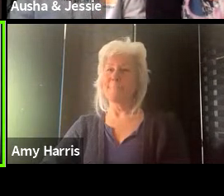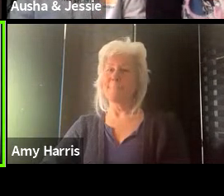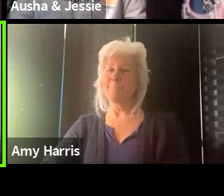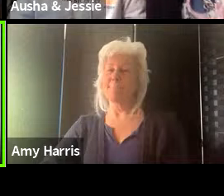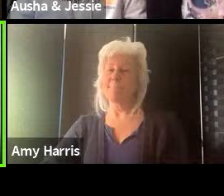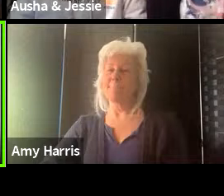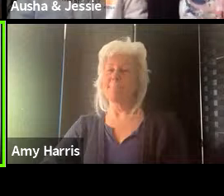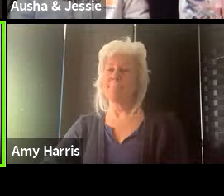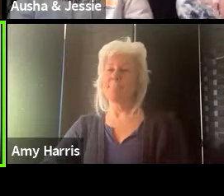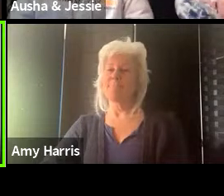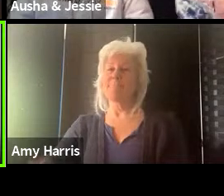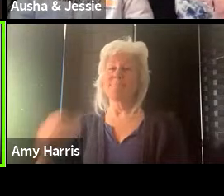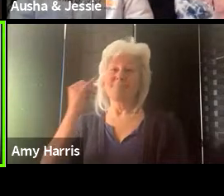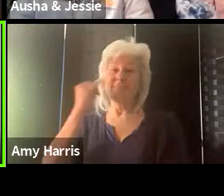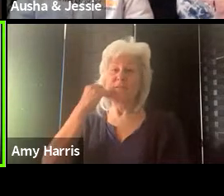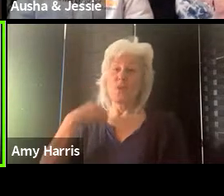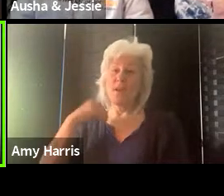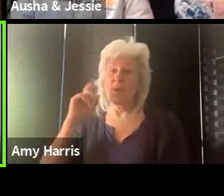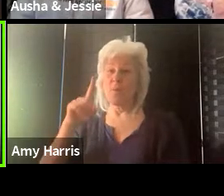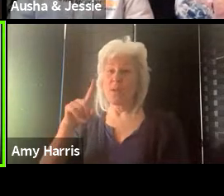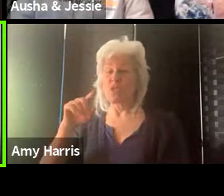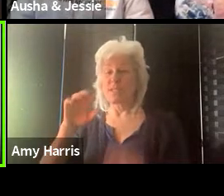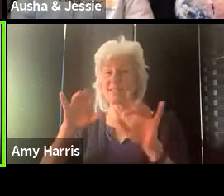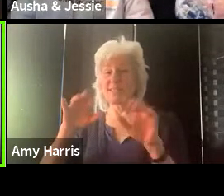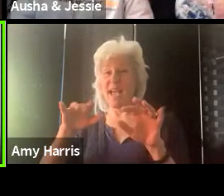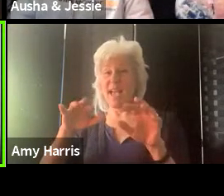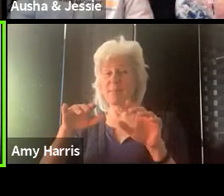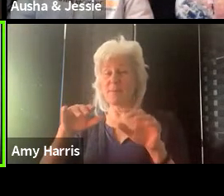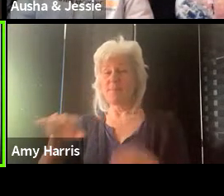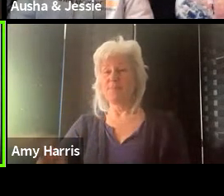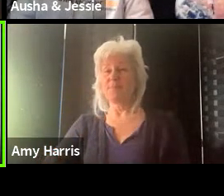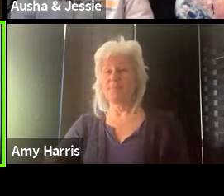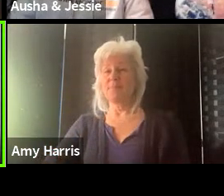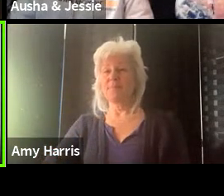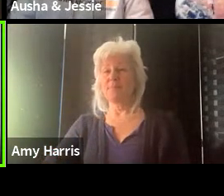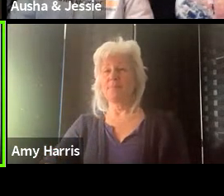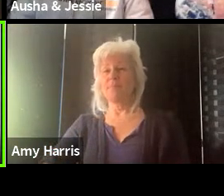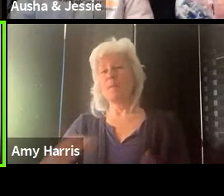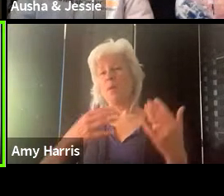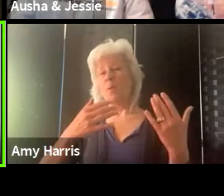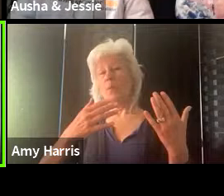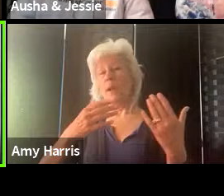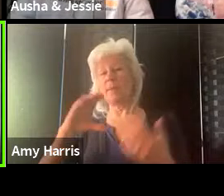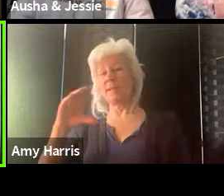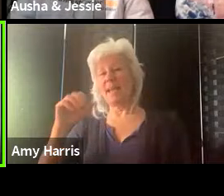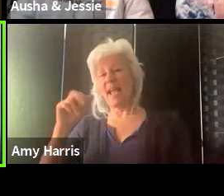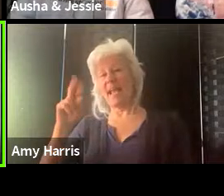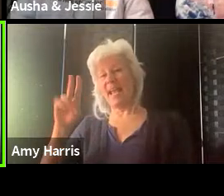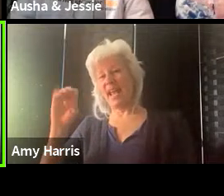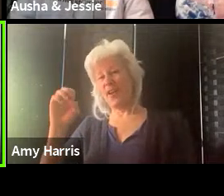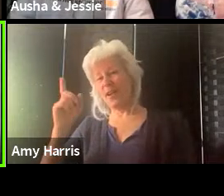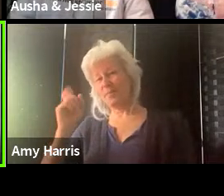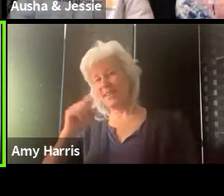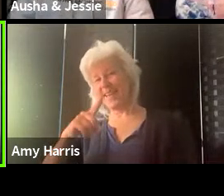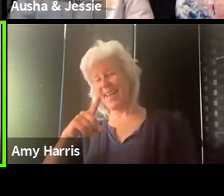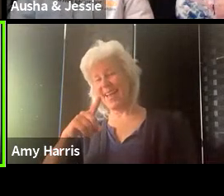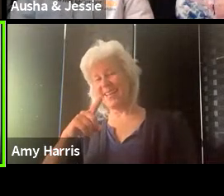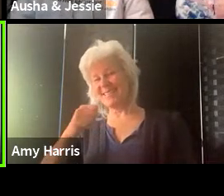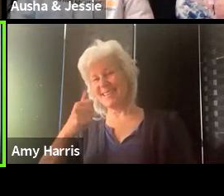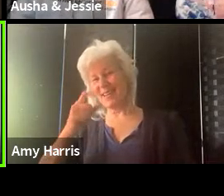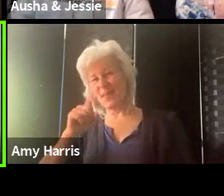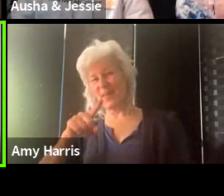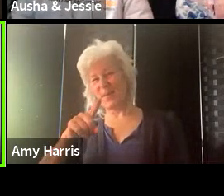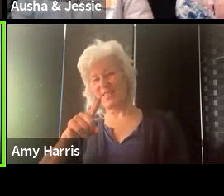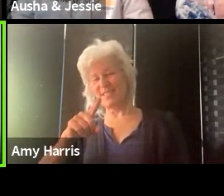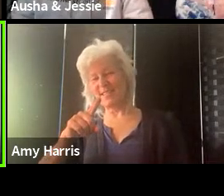Have questions, go ahead and type in. But while we're waiting, I'll actually ask Carrie Fannin another question while